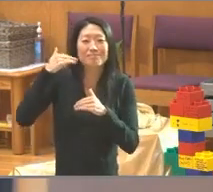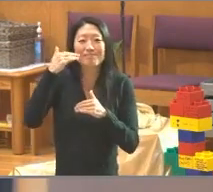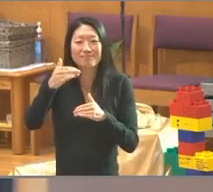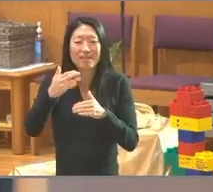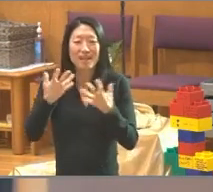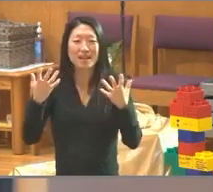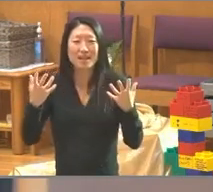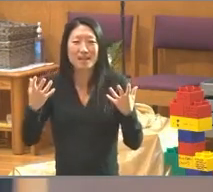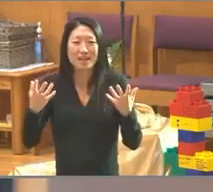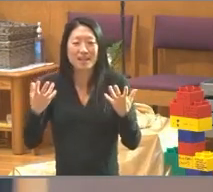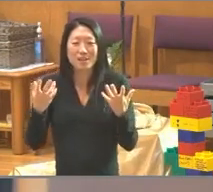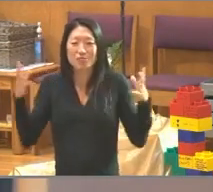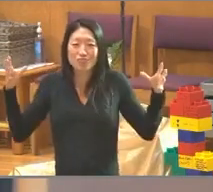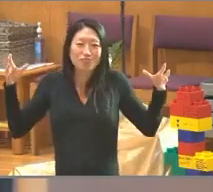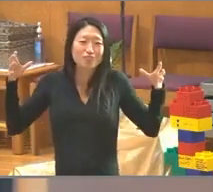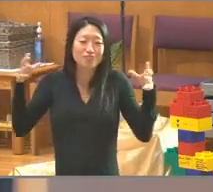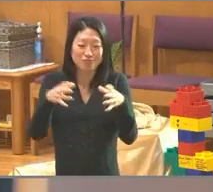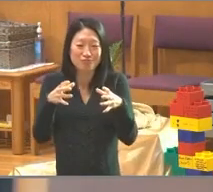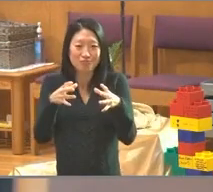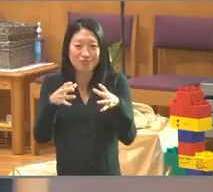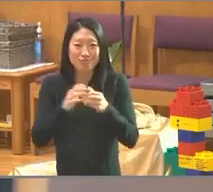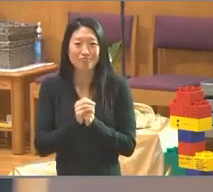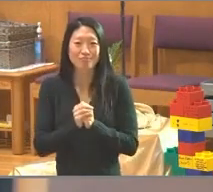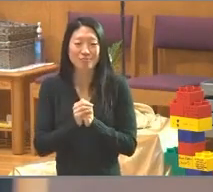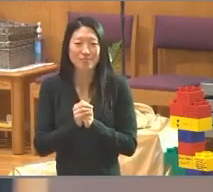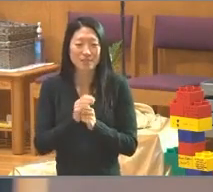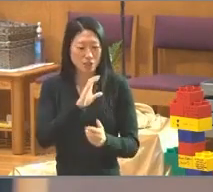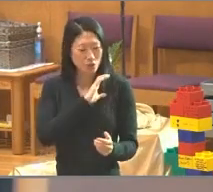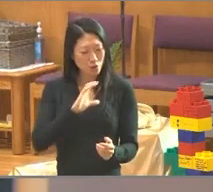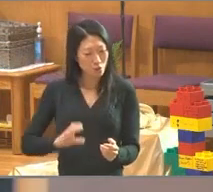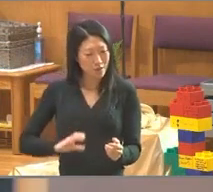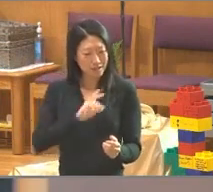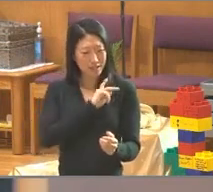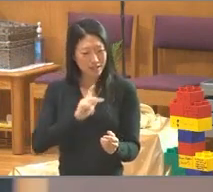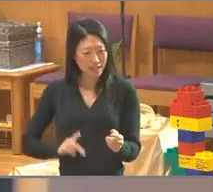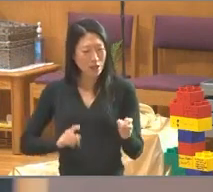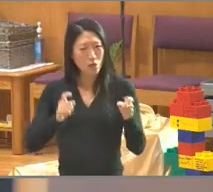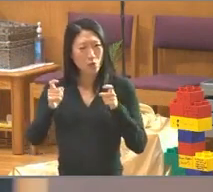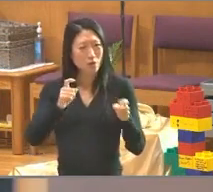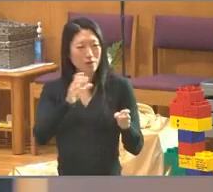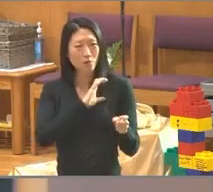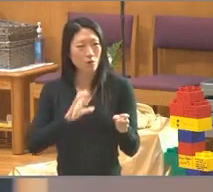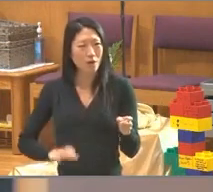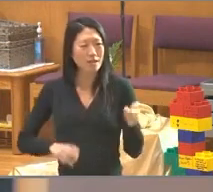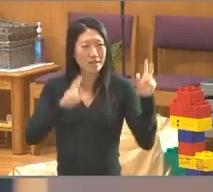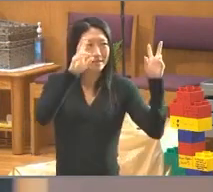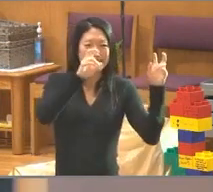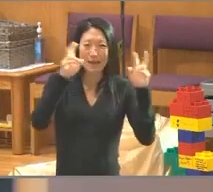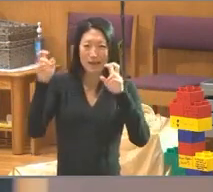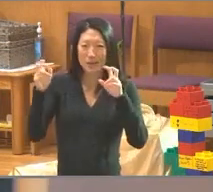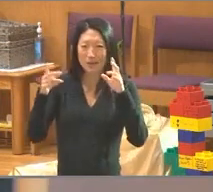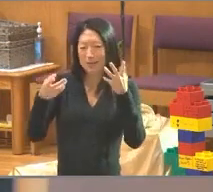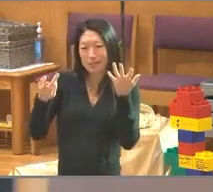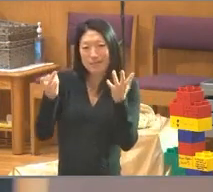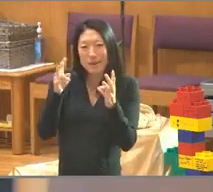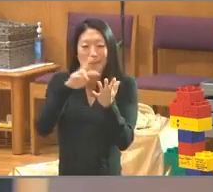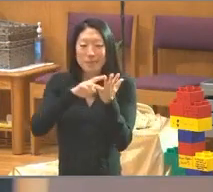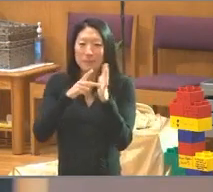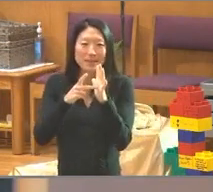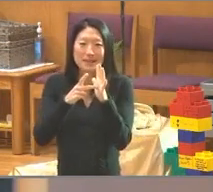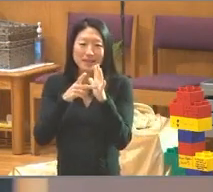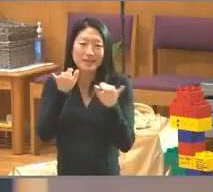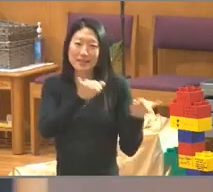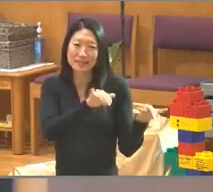gatherings. So now, what is Christ the King, Rein of Christ Sunday? These titles are interchangeable. The